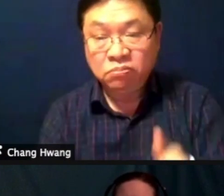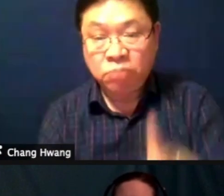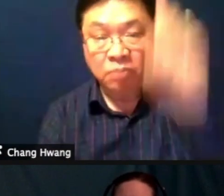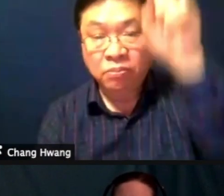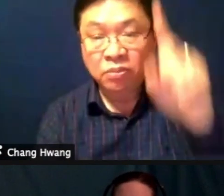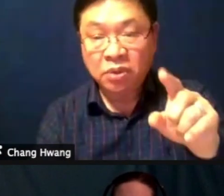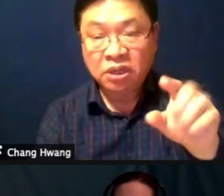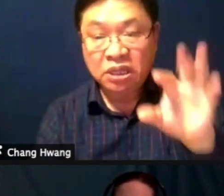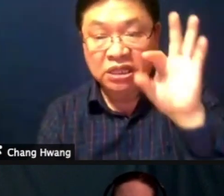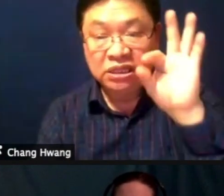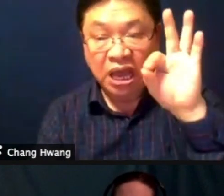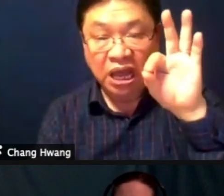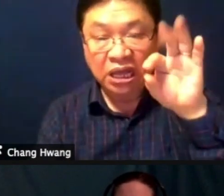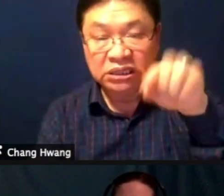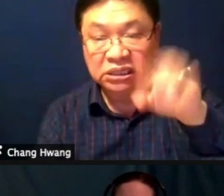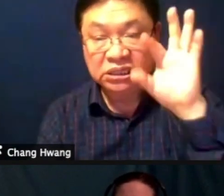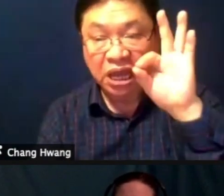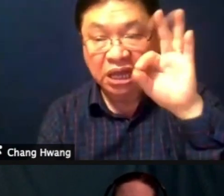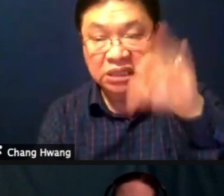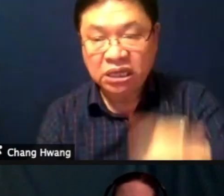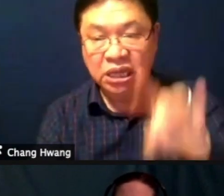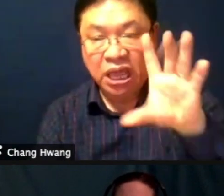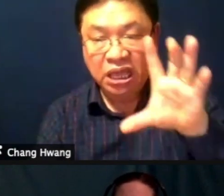9,800. And then in